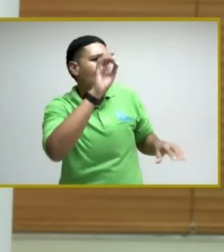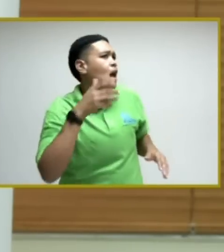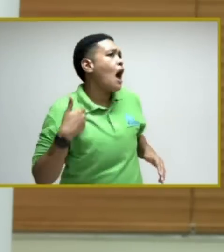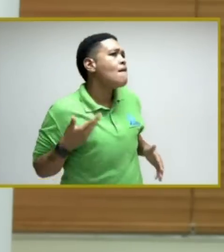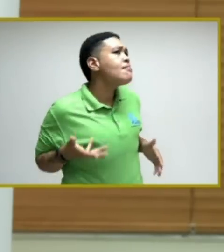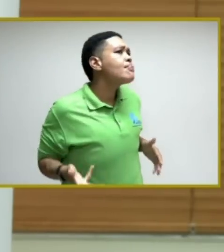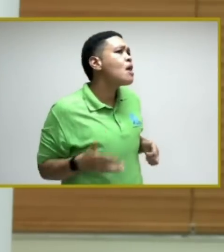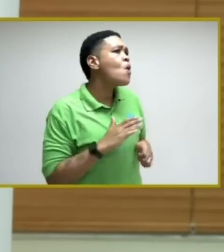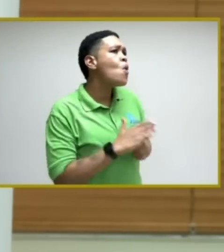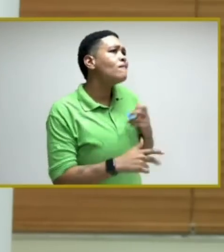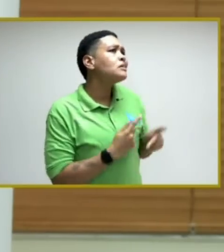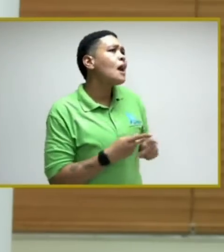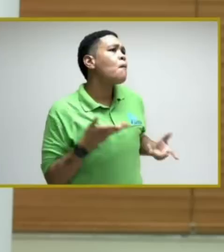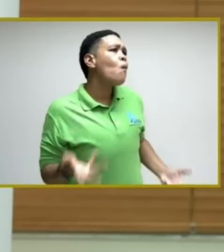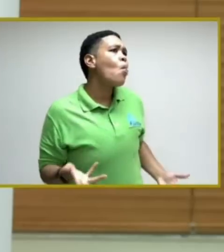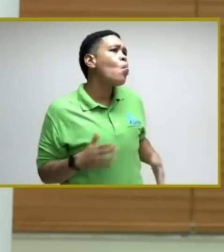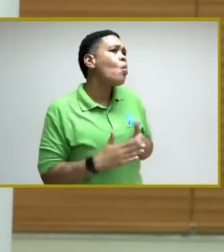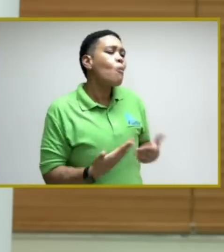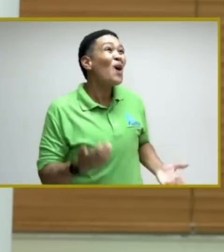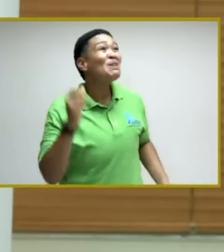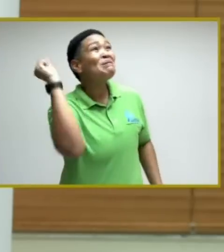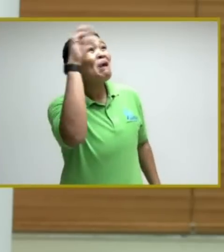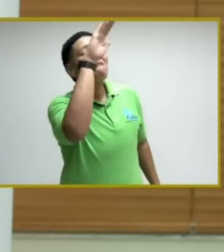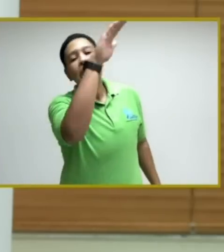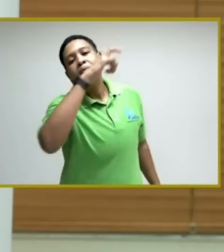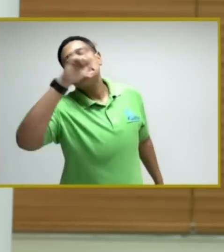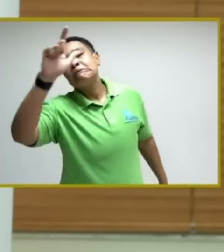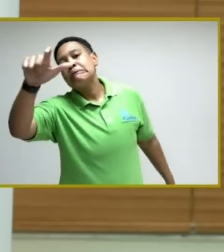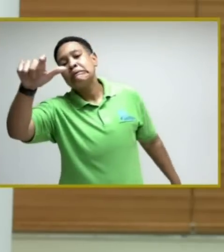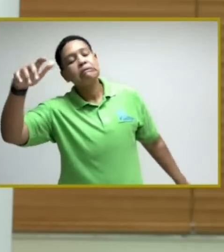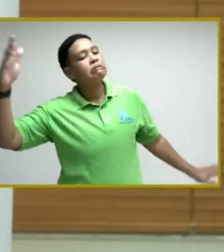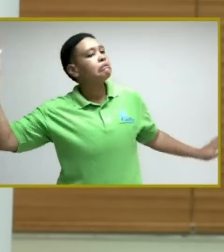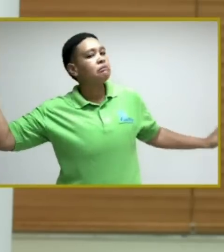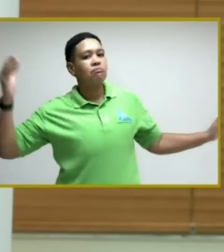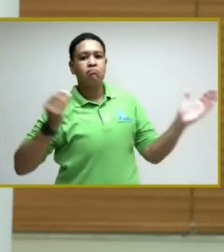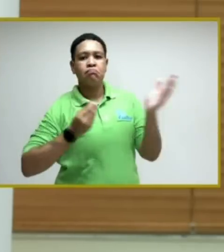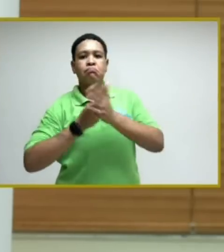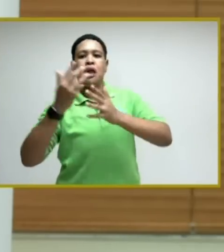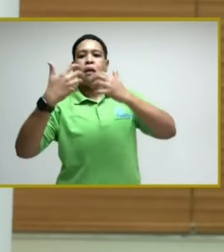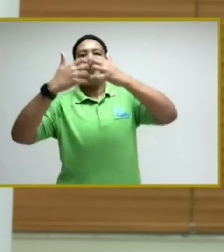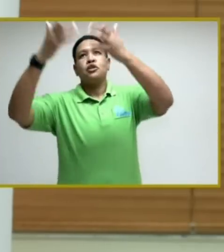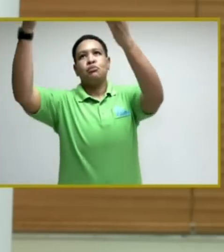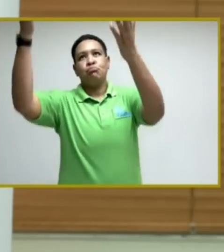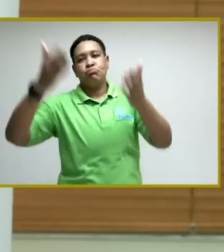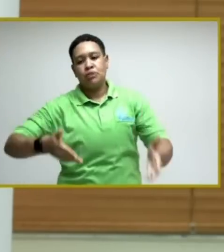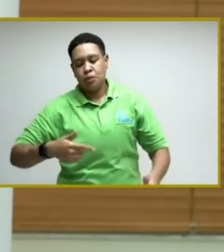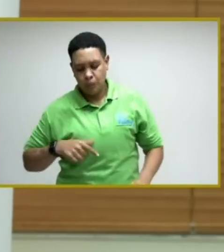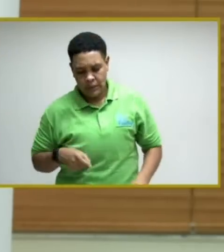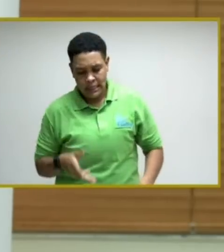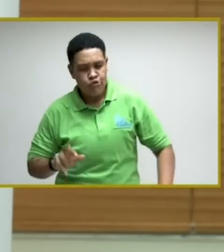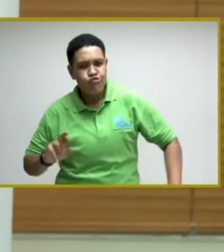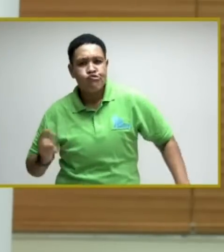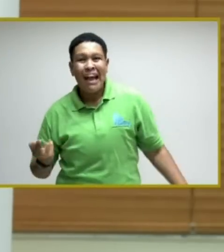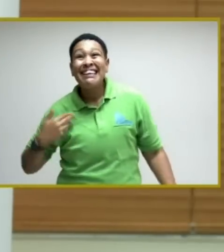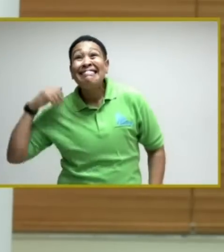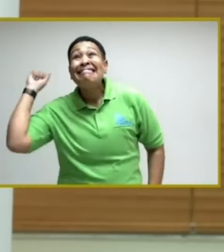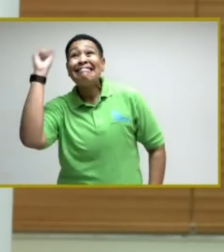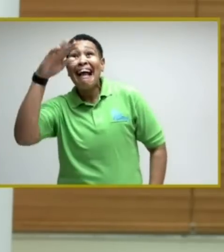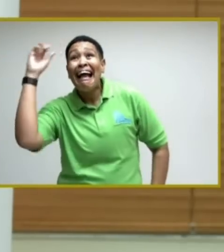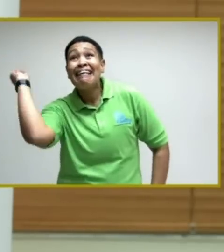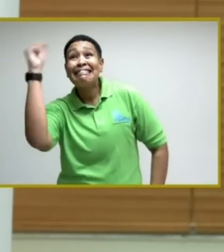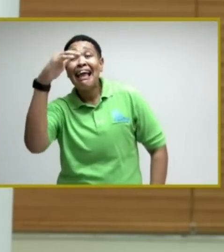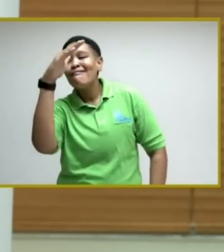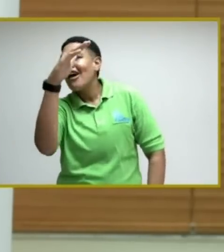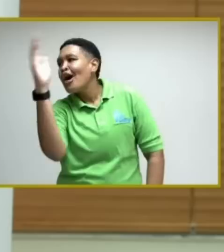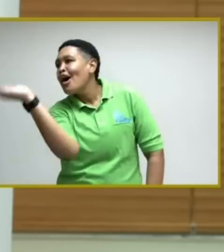locations overseas. And so that is a good development based on discussions that we have had with the suppliers over the past